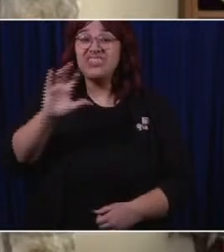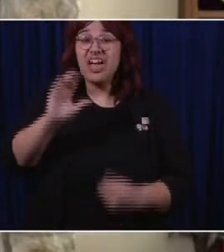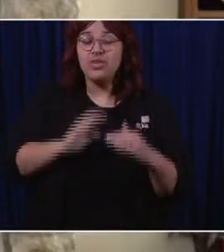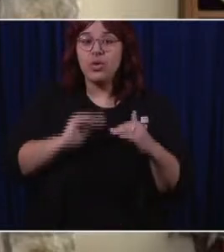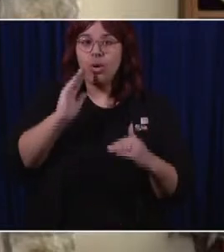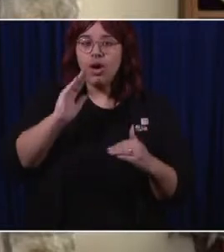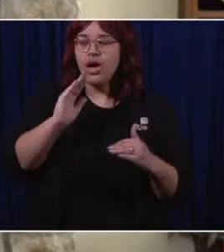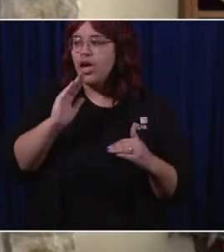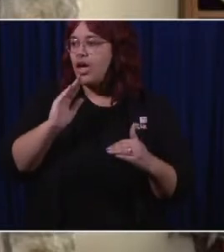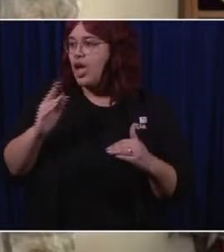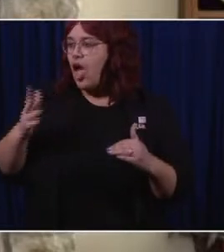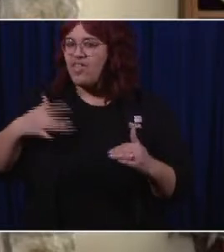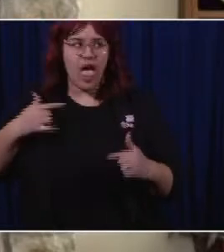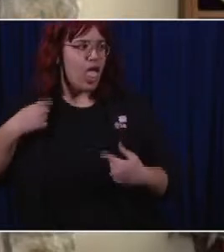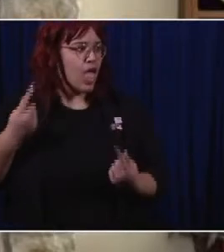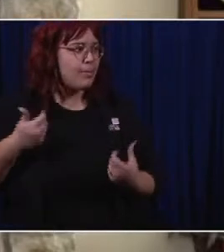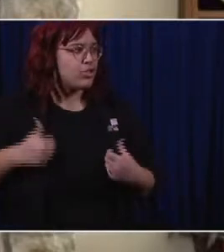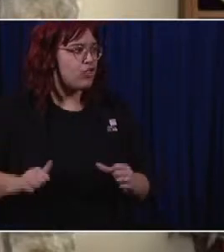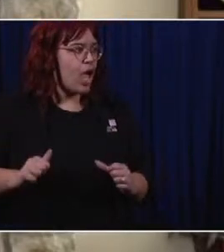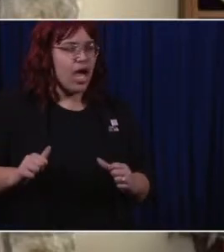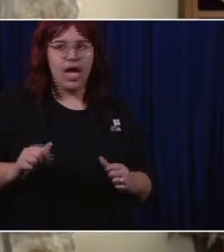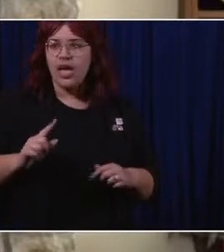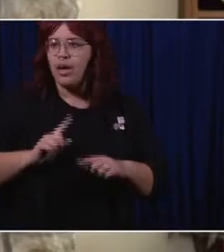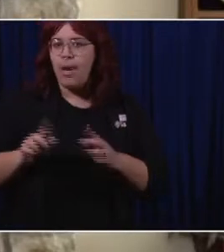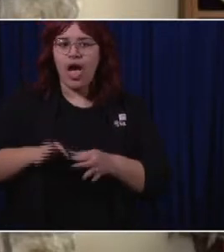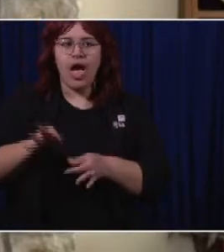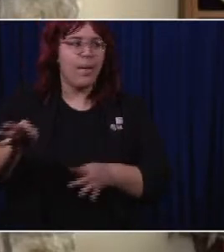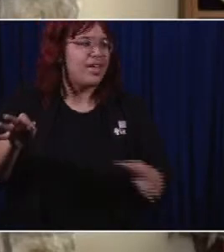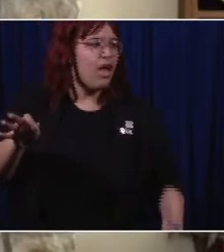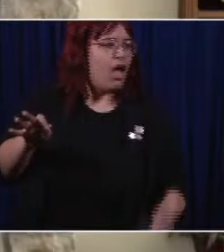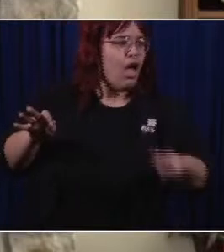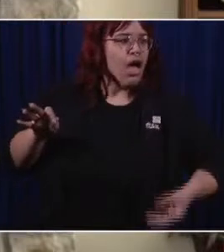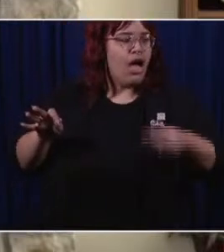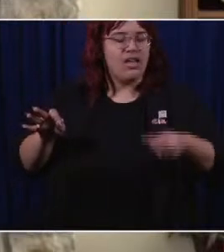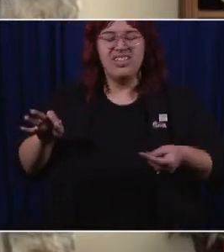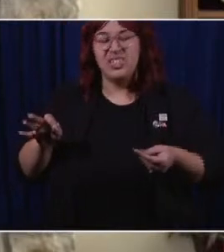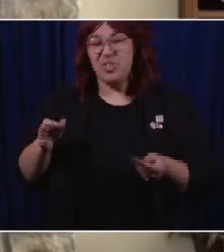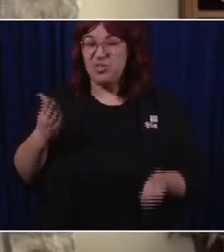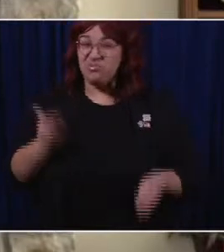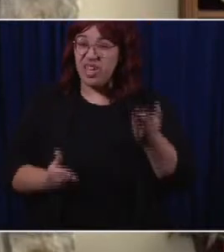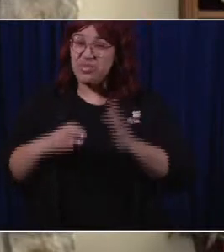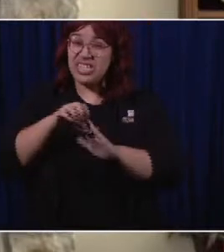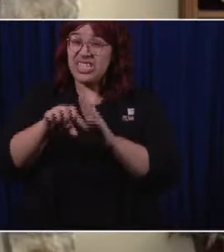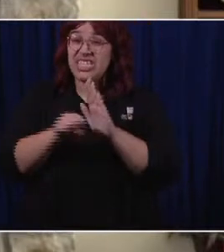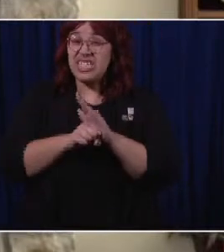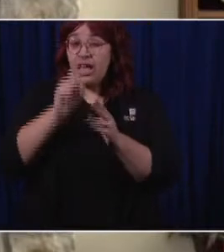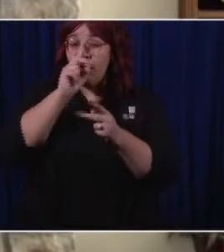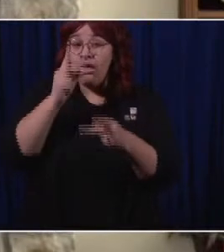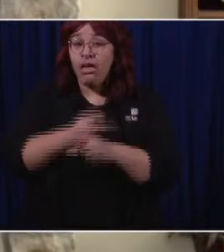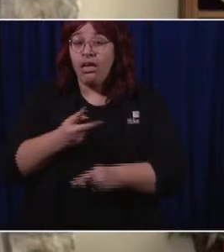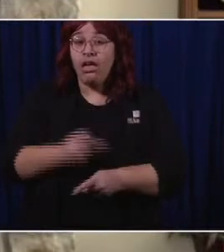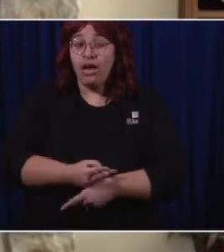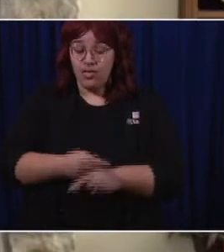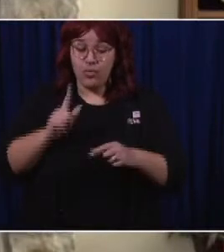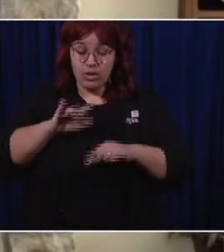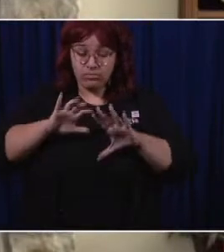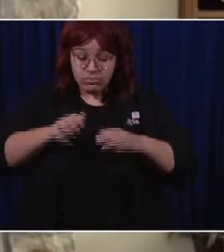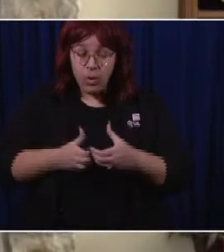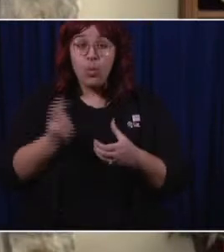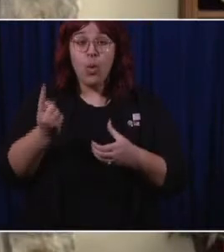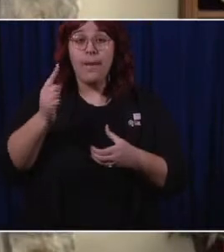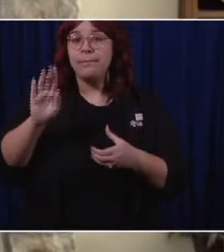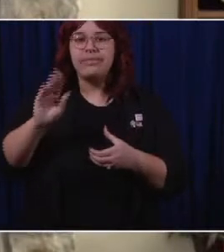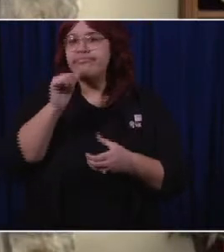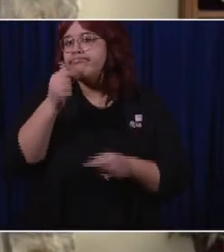but do you think the state maybe bit off more than it can chew when it comes to the amount of people we're allowing into the vaccine market with this